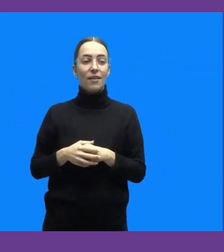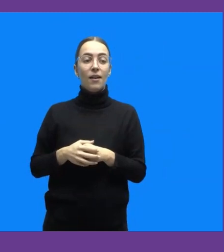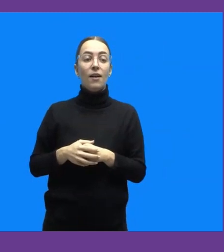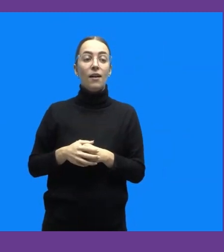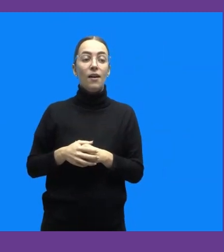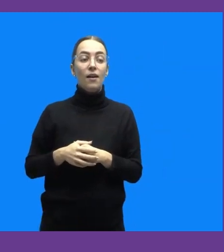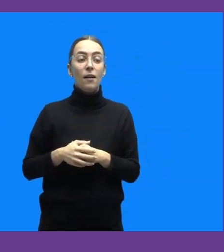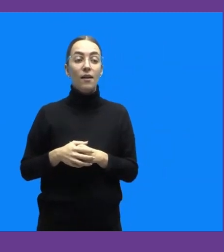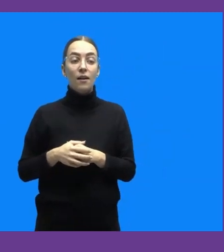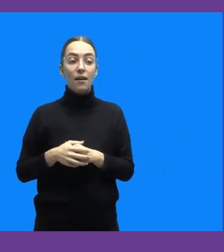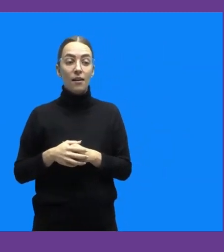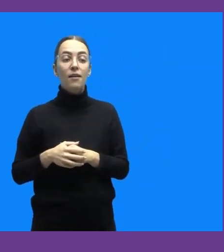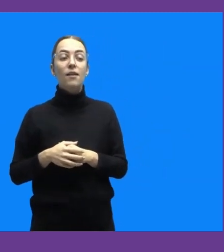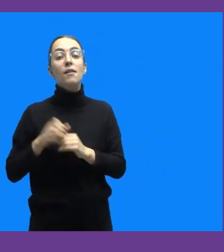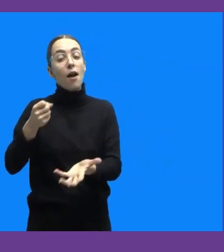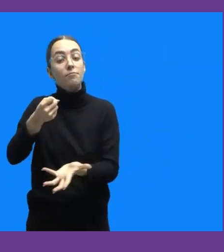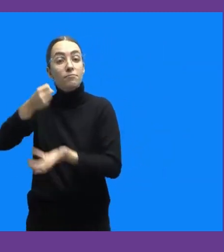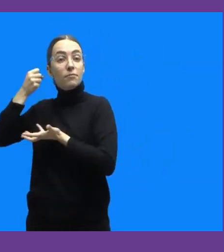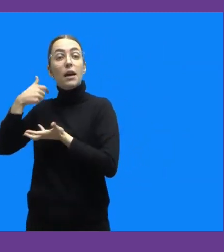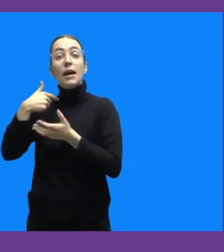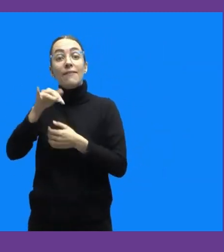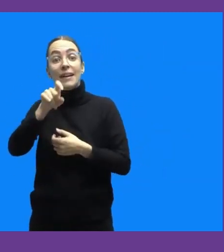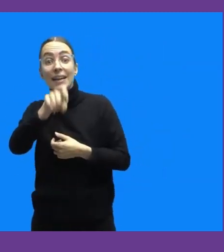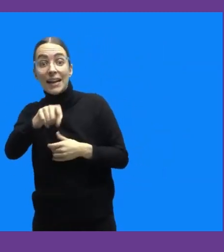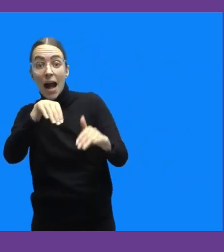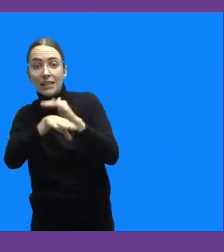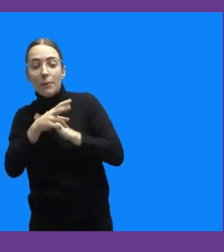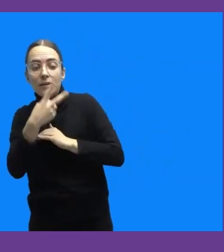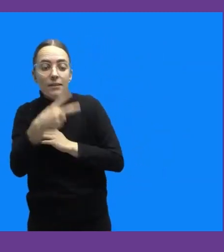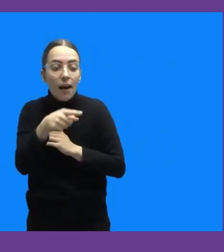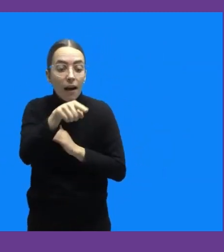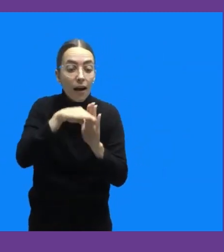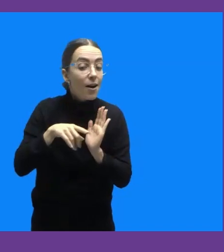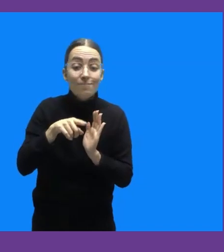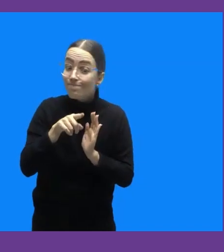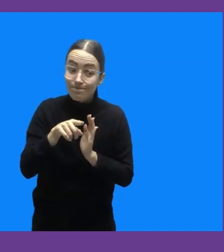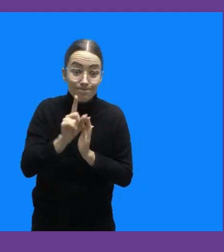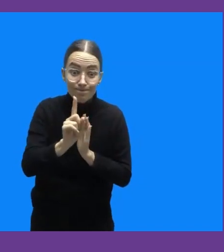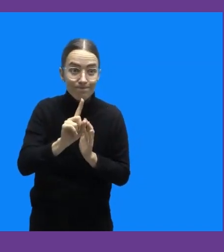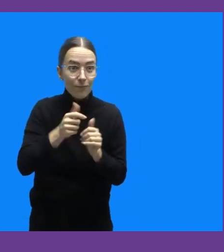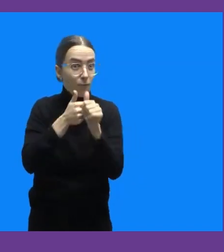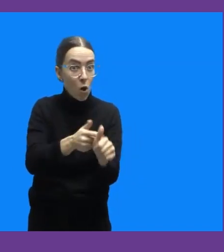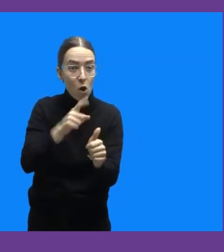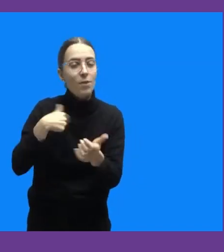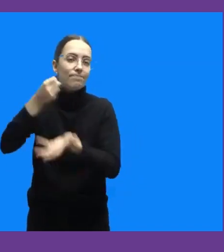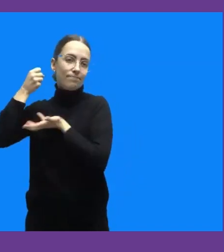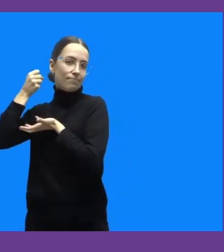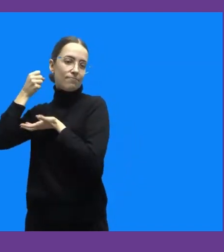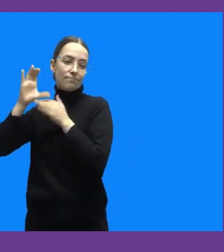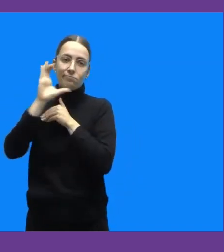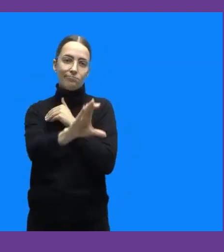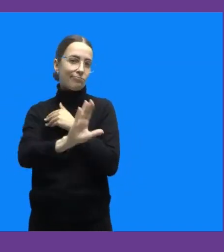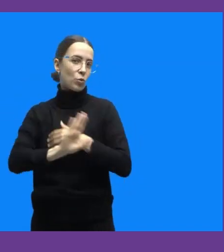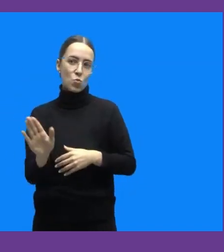on assessing is the tenderer actually being able to deliver on accessibility. So this is back to